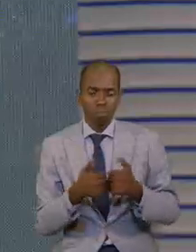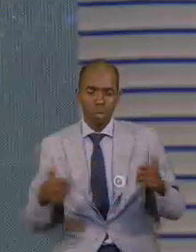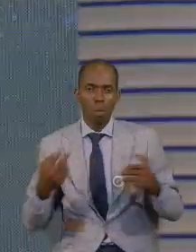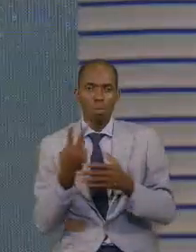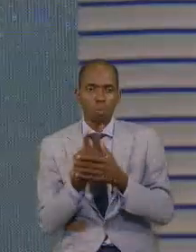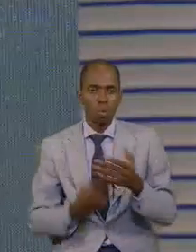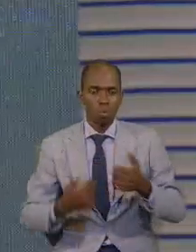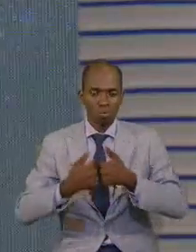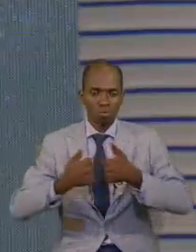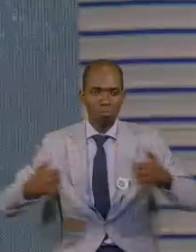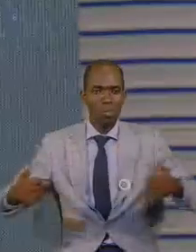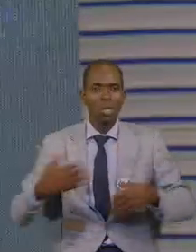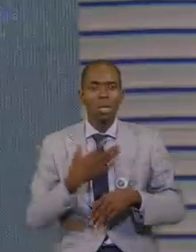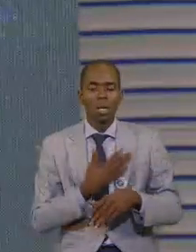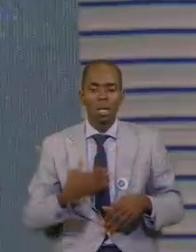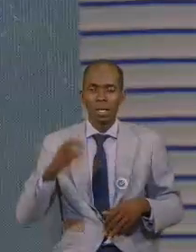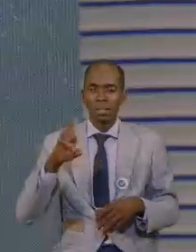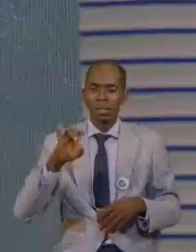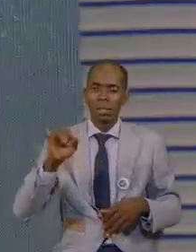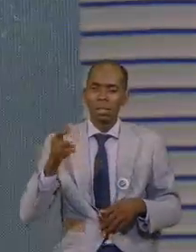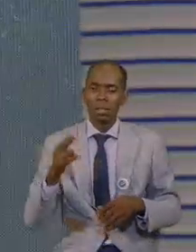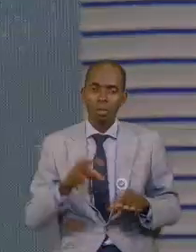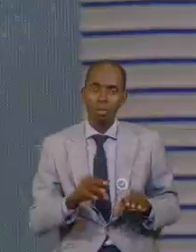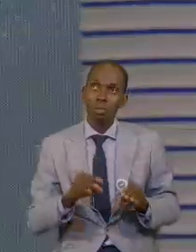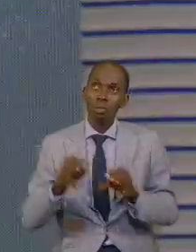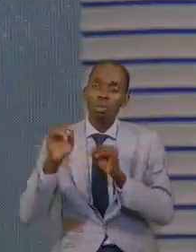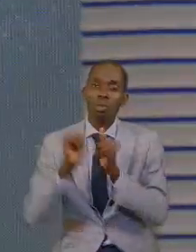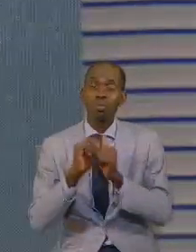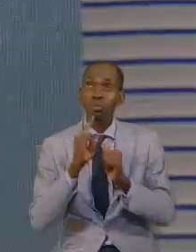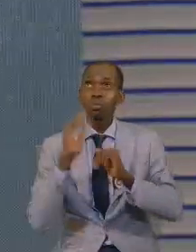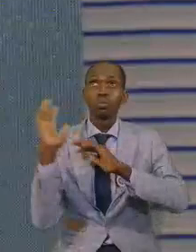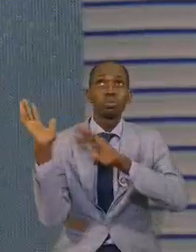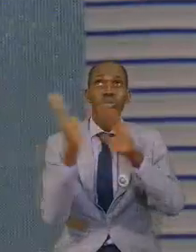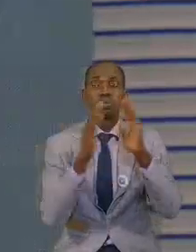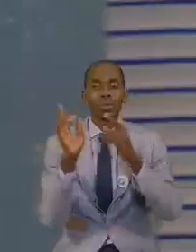Elijah went up by a whirlwind into heaven.